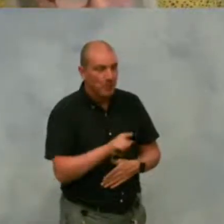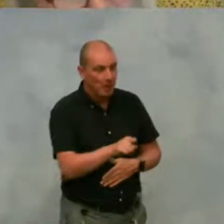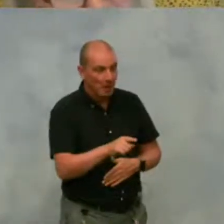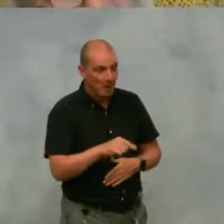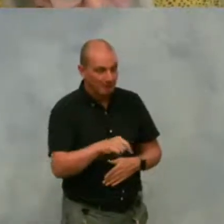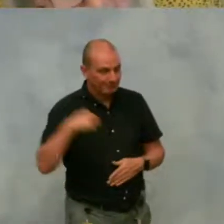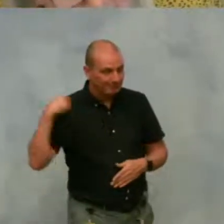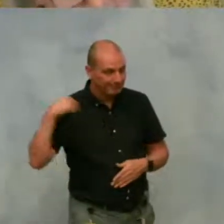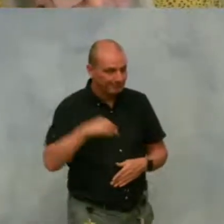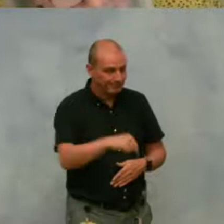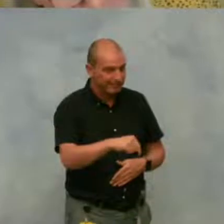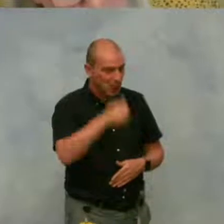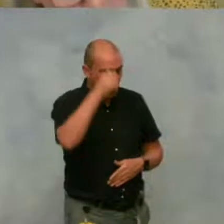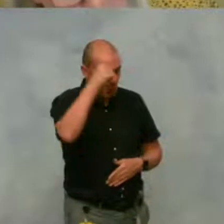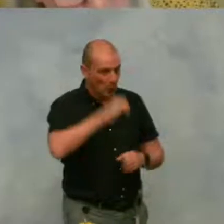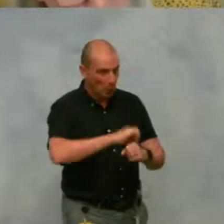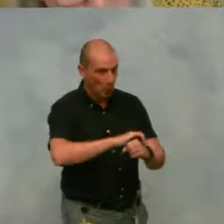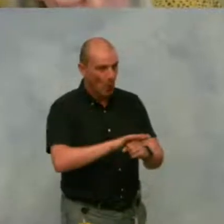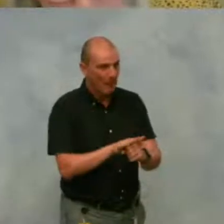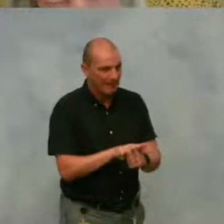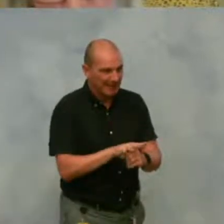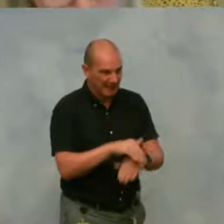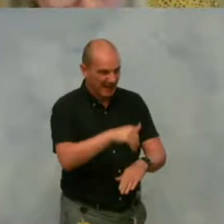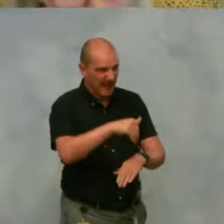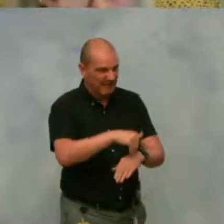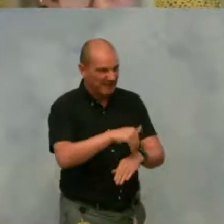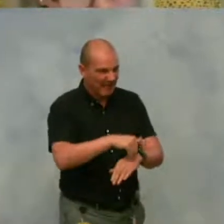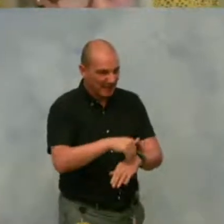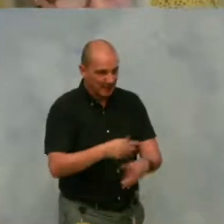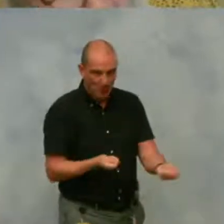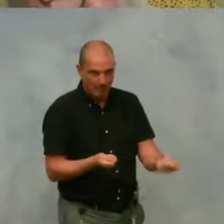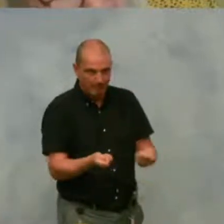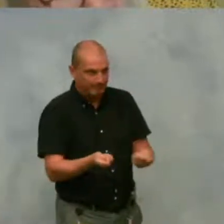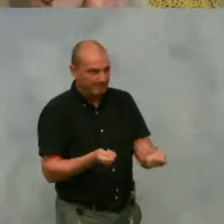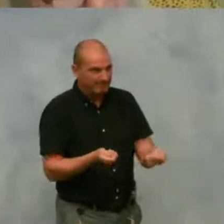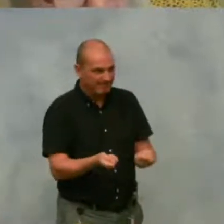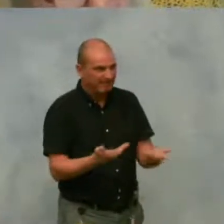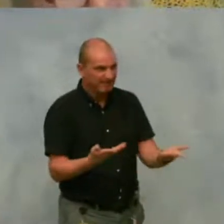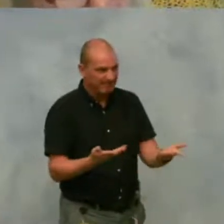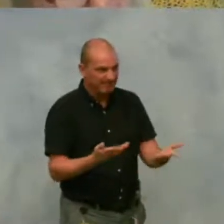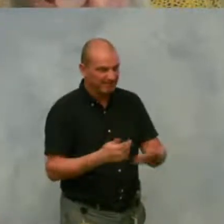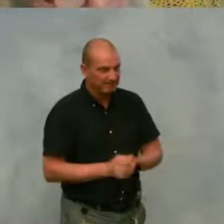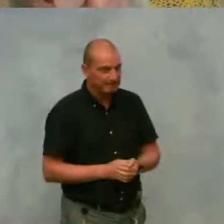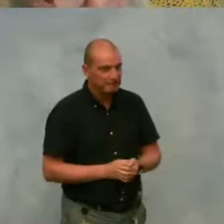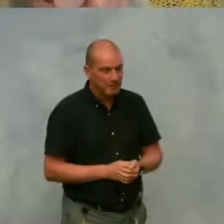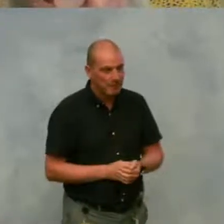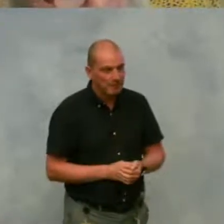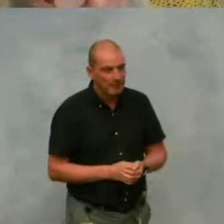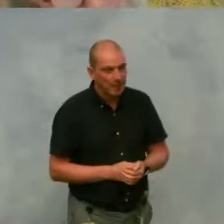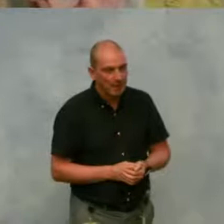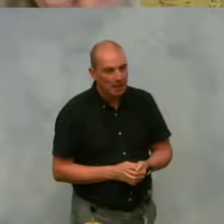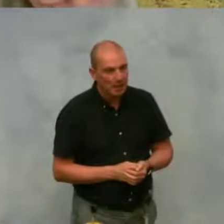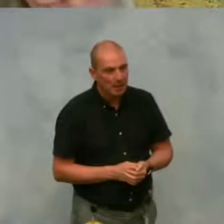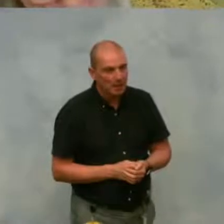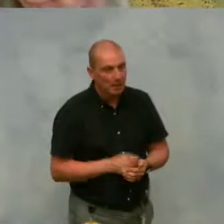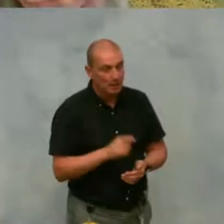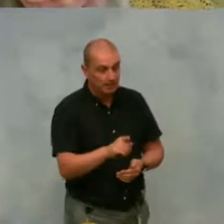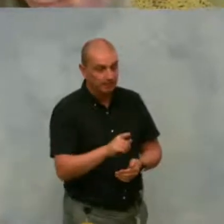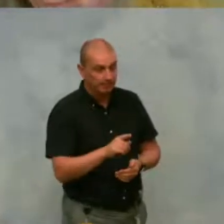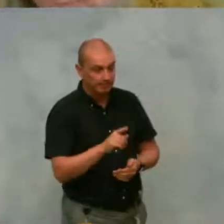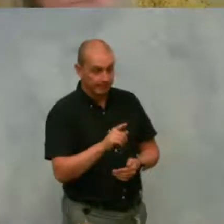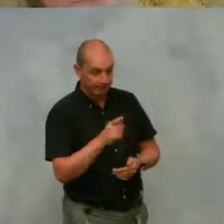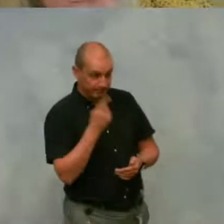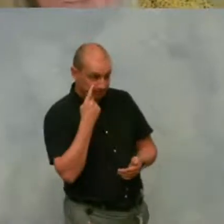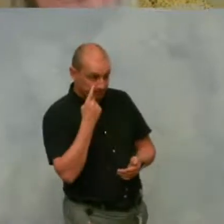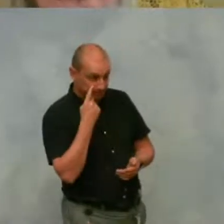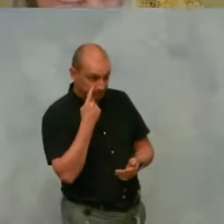facing the pandemic and the outcomes of those, it was even more expected. I would point to the appendix